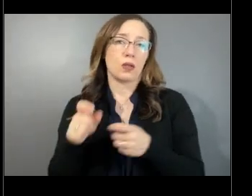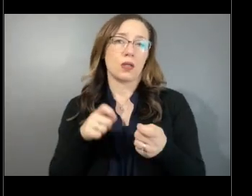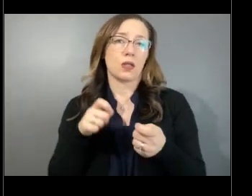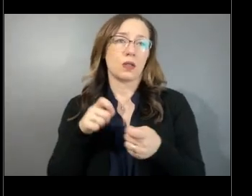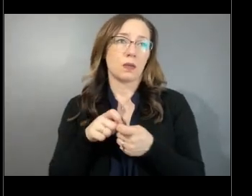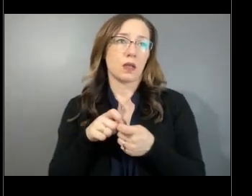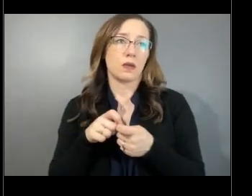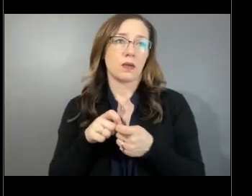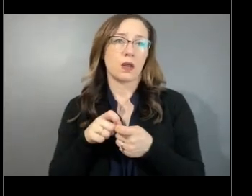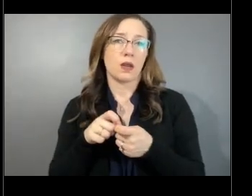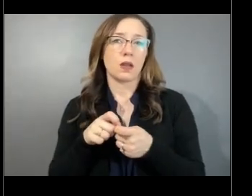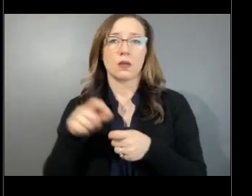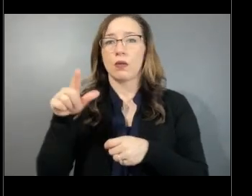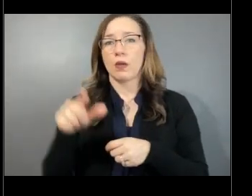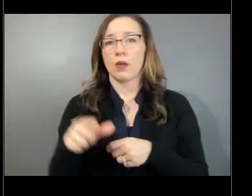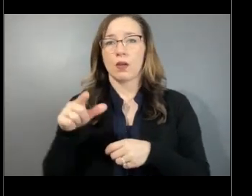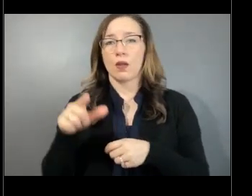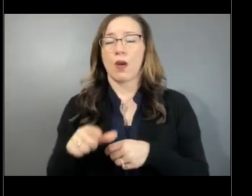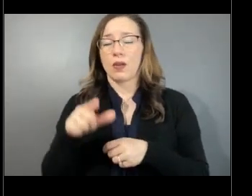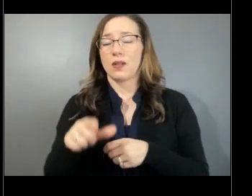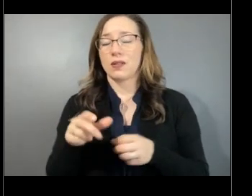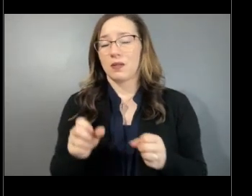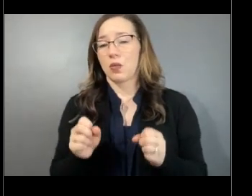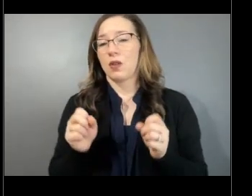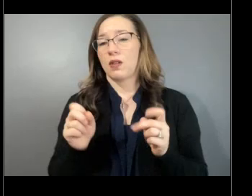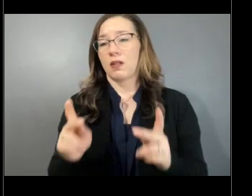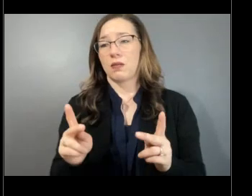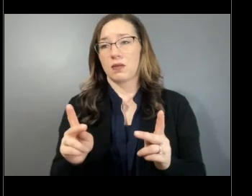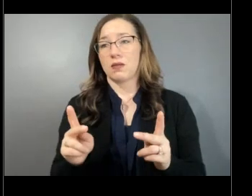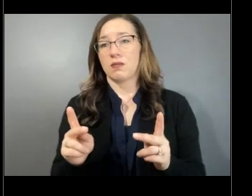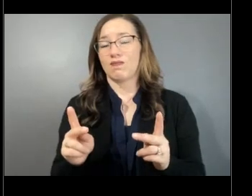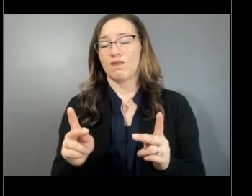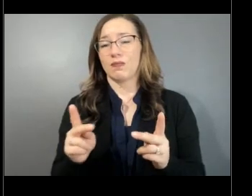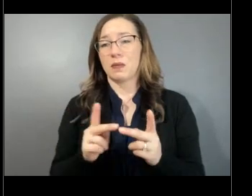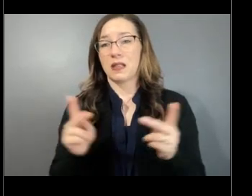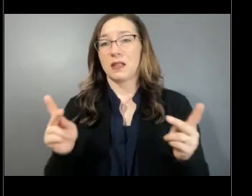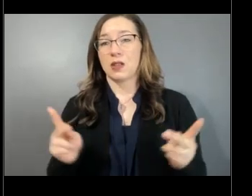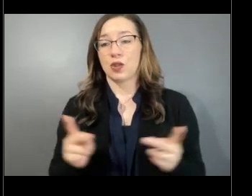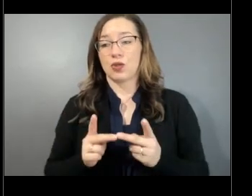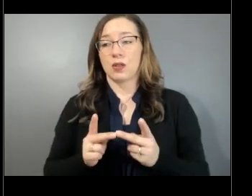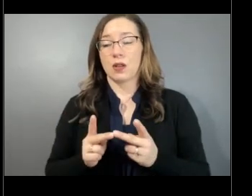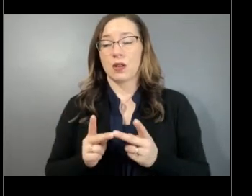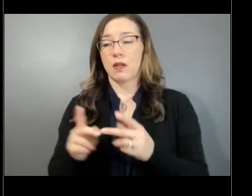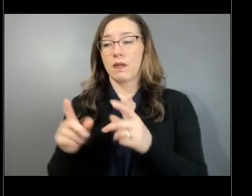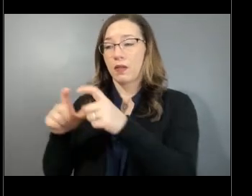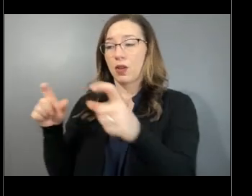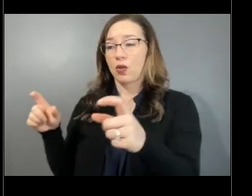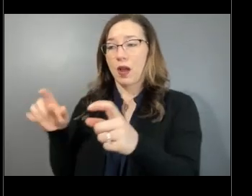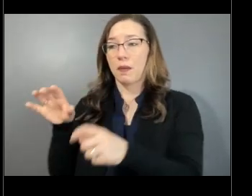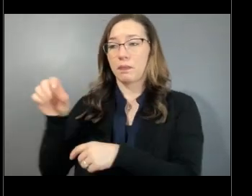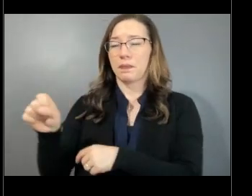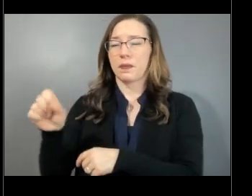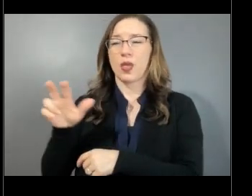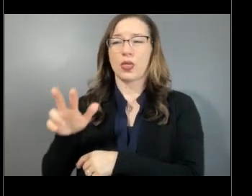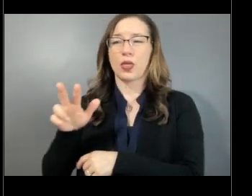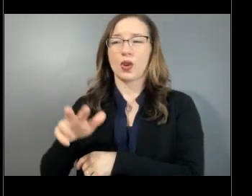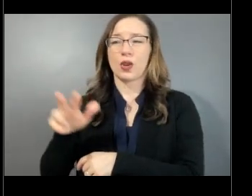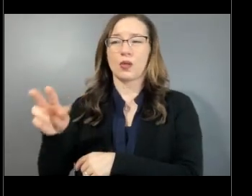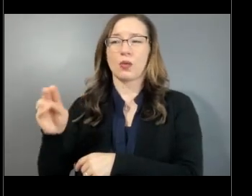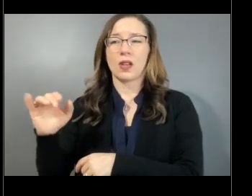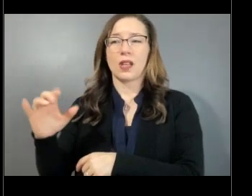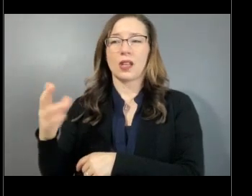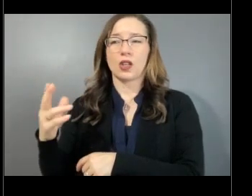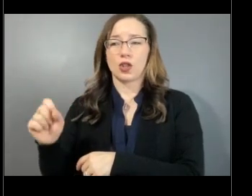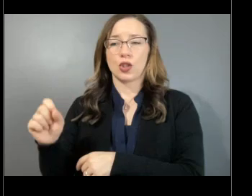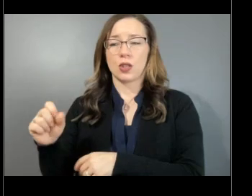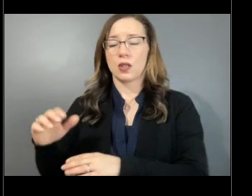specifies the lowest permissible position of the grab bar is 33 inches above the